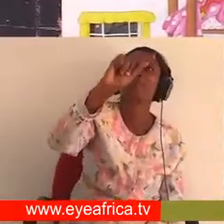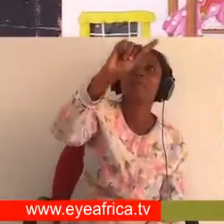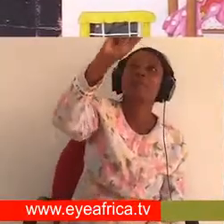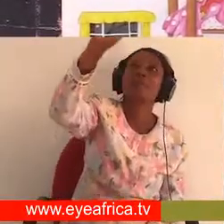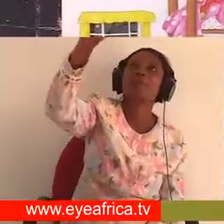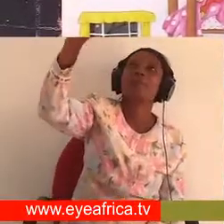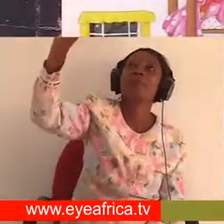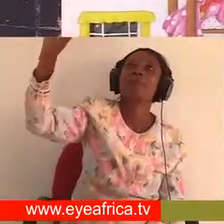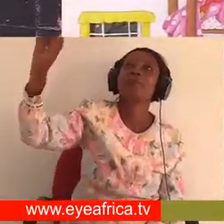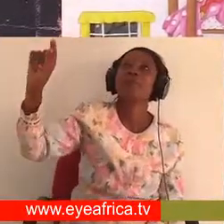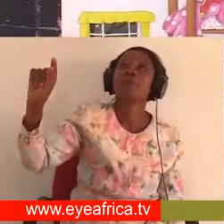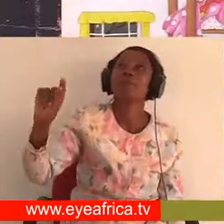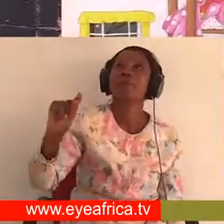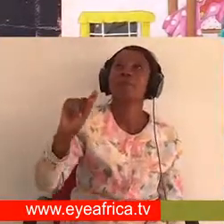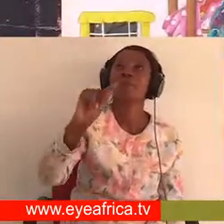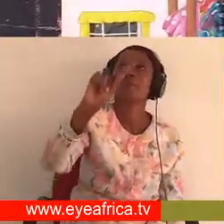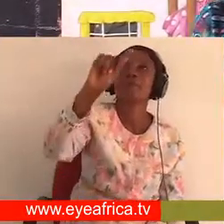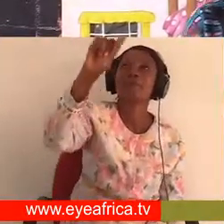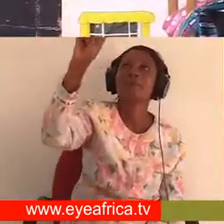Around.